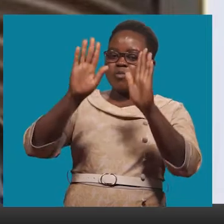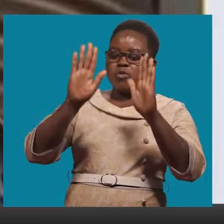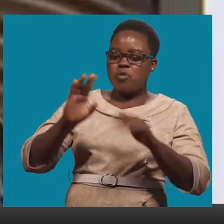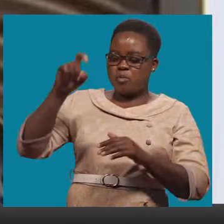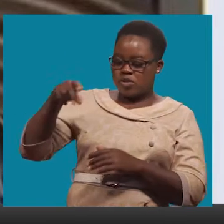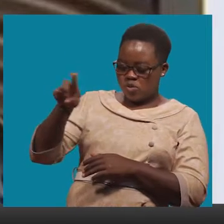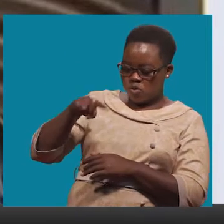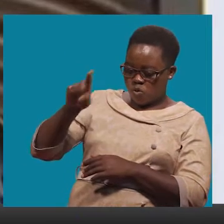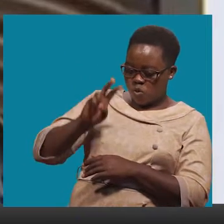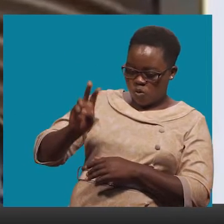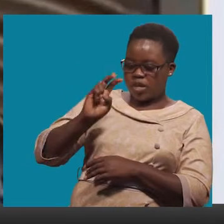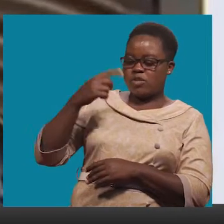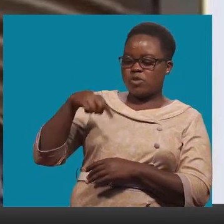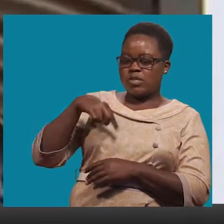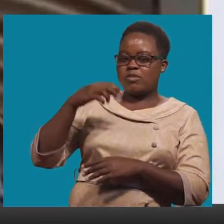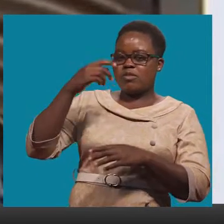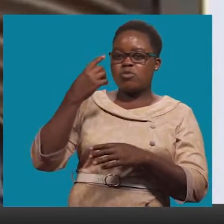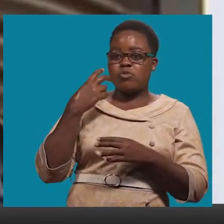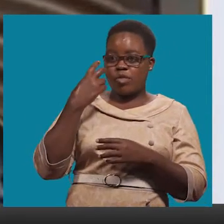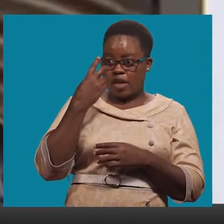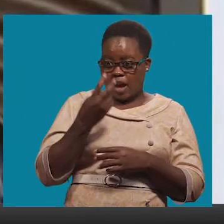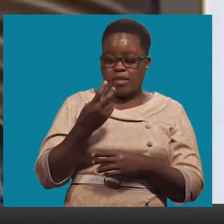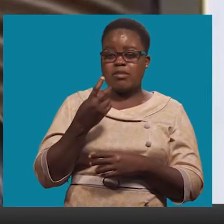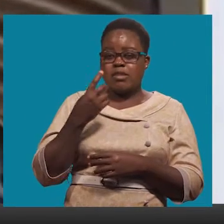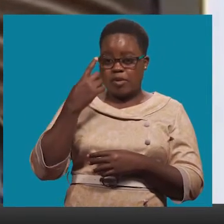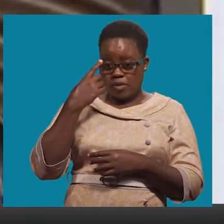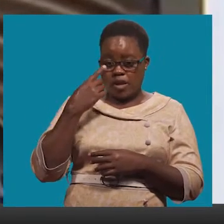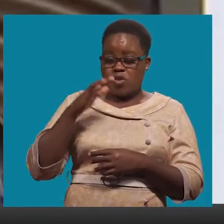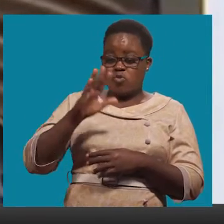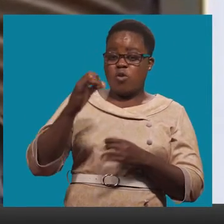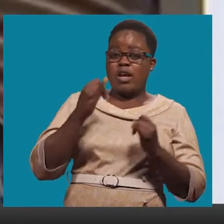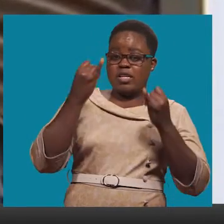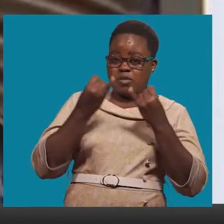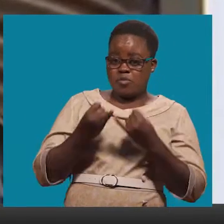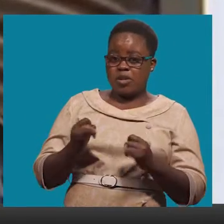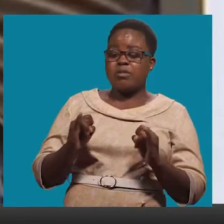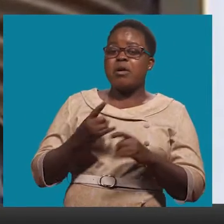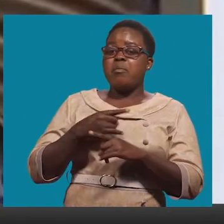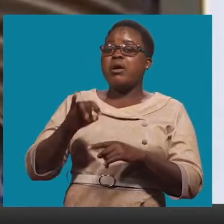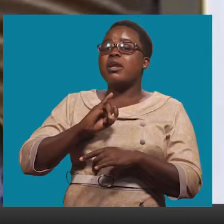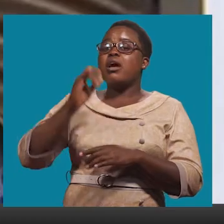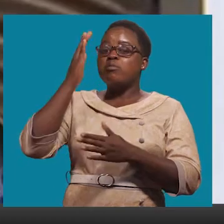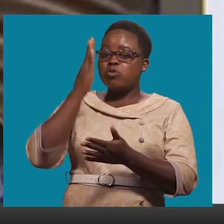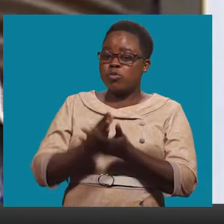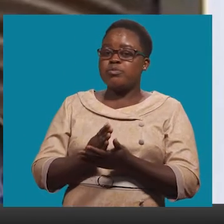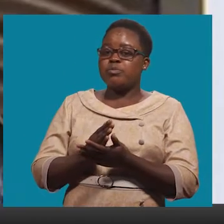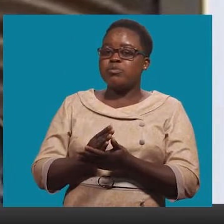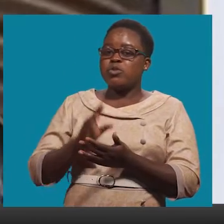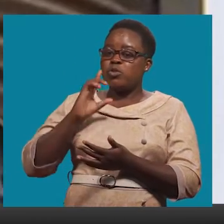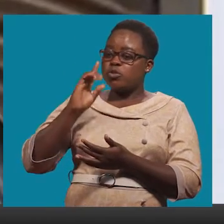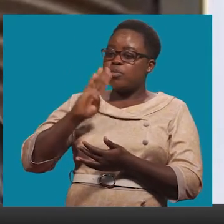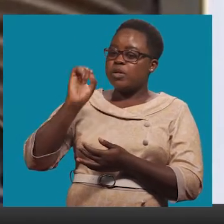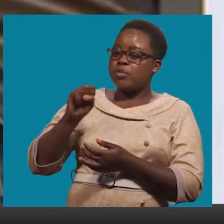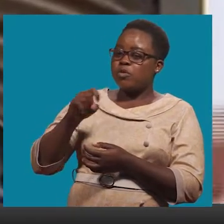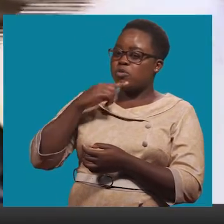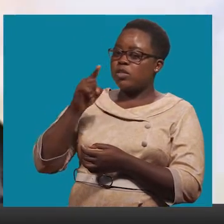key. And we need to be able to look at ourselves straight in the eye. You know, you are independent, but